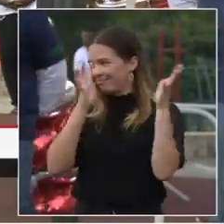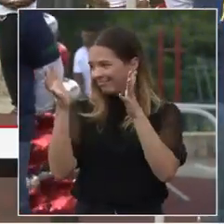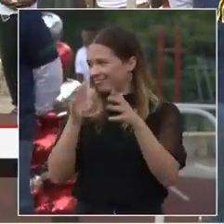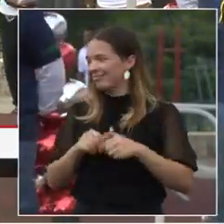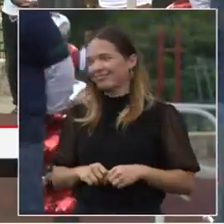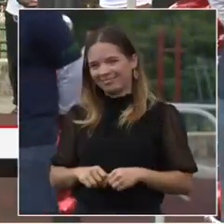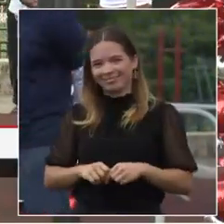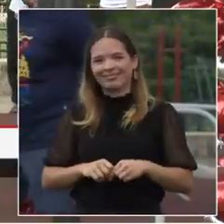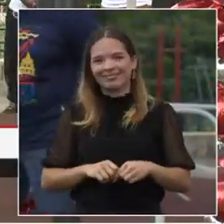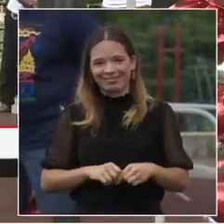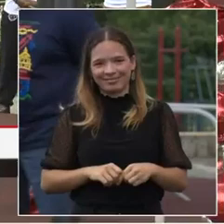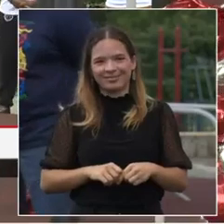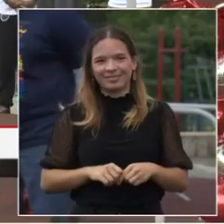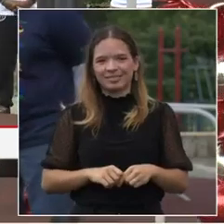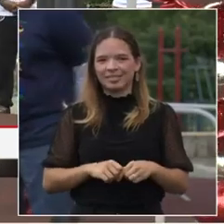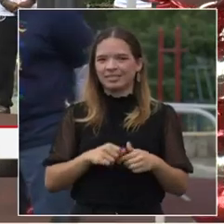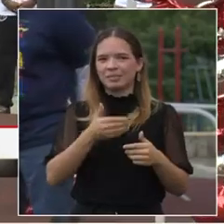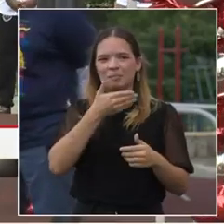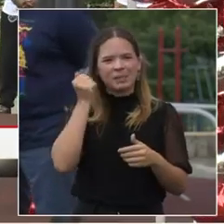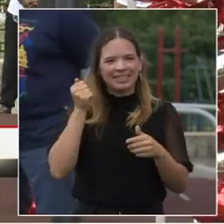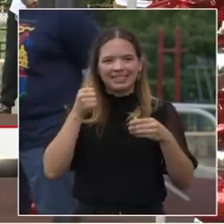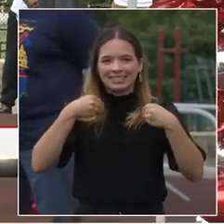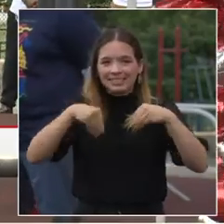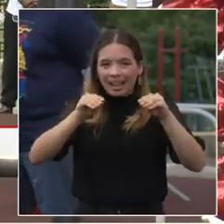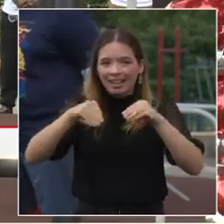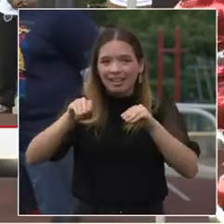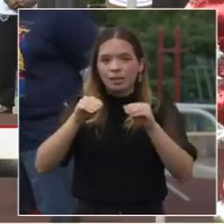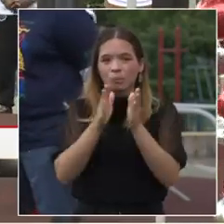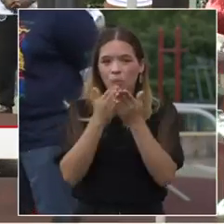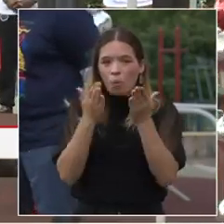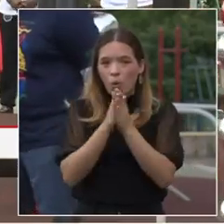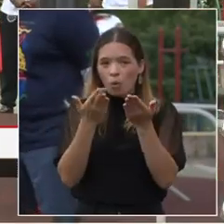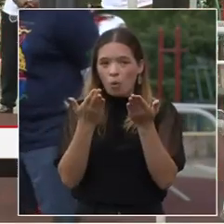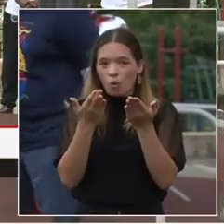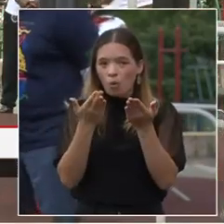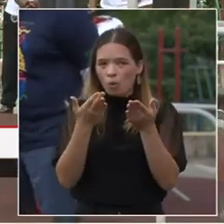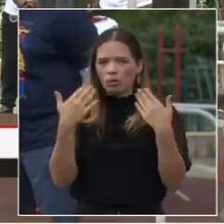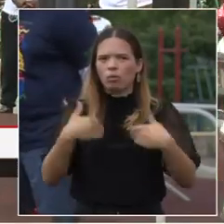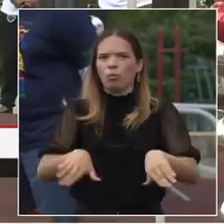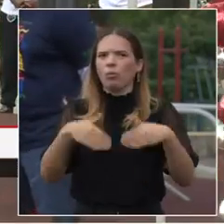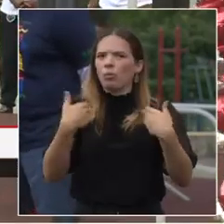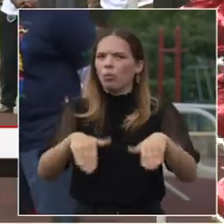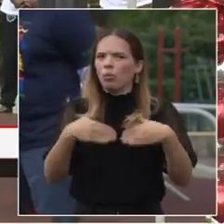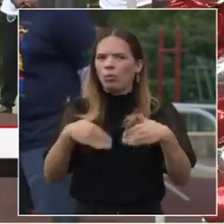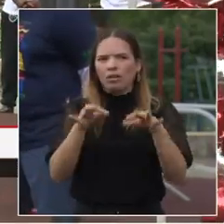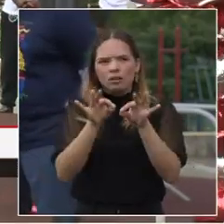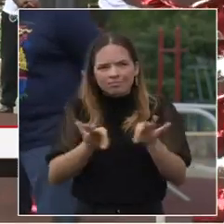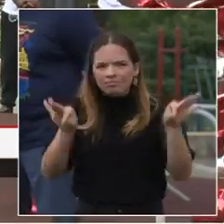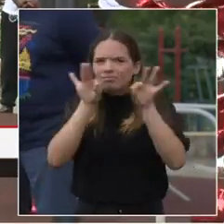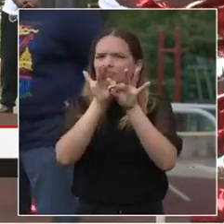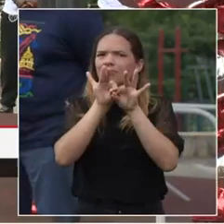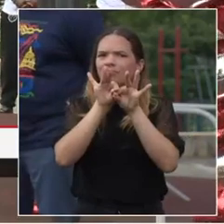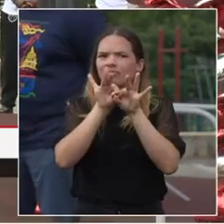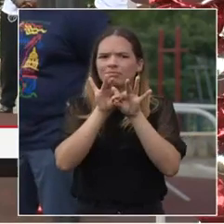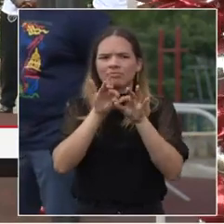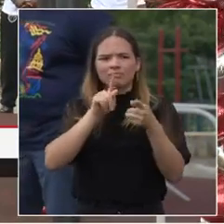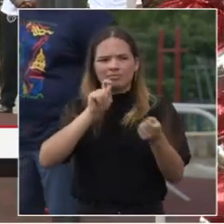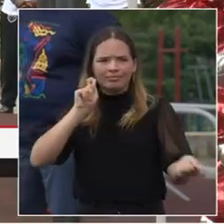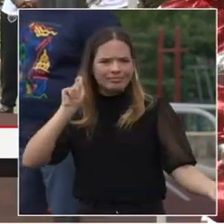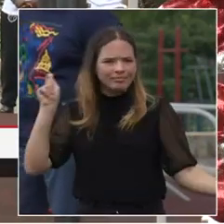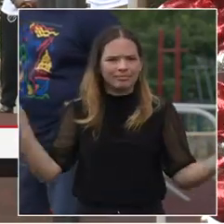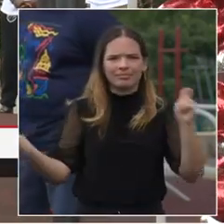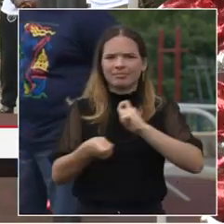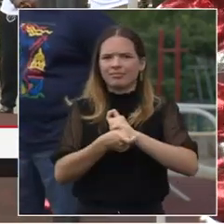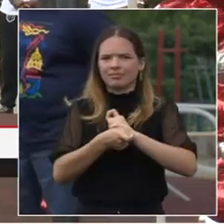Joanne's best-selling book, Disrupt Aging, has become a signature rallying cry for revolutionizing society's views